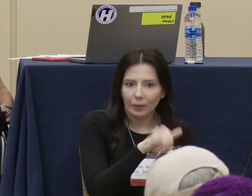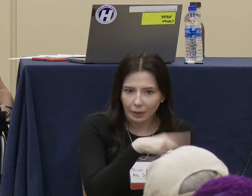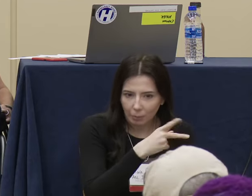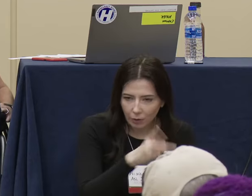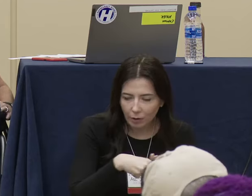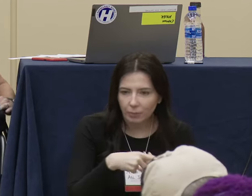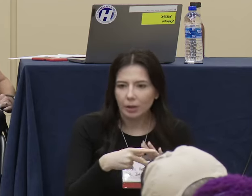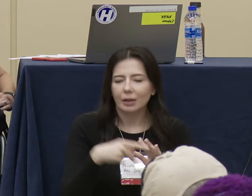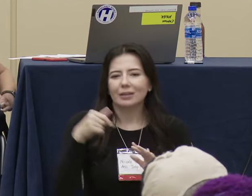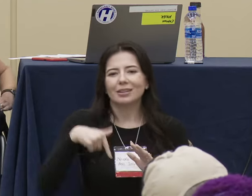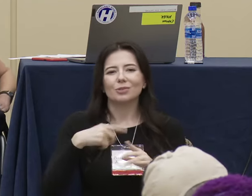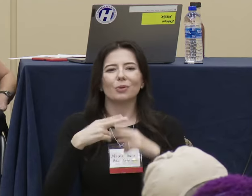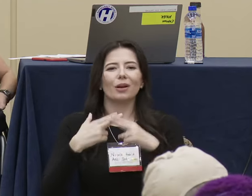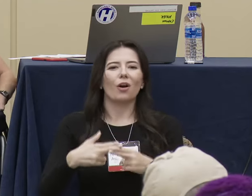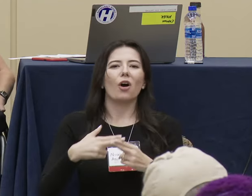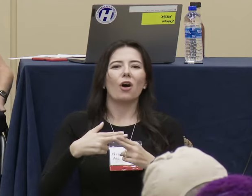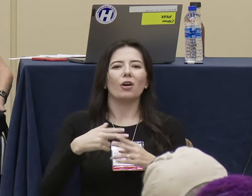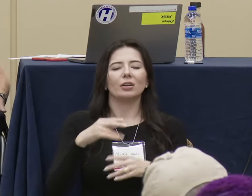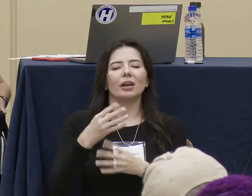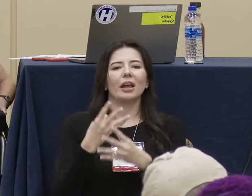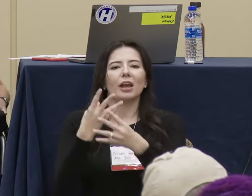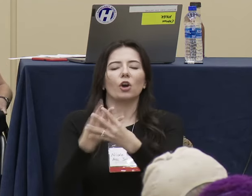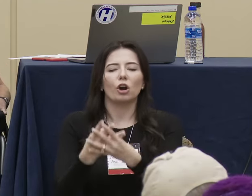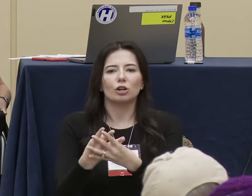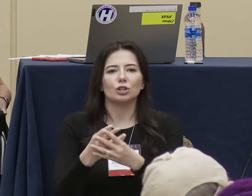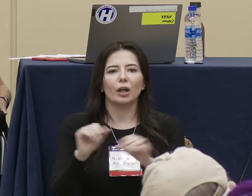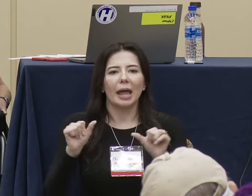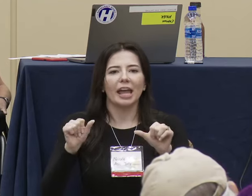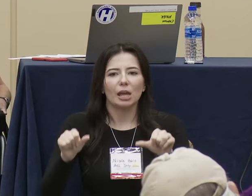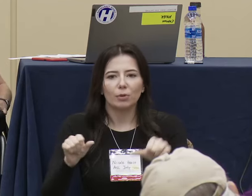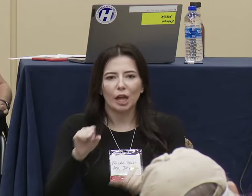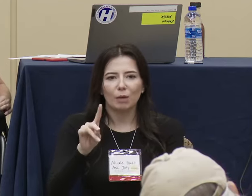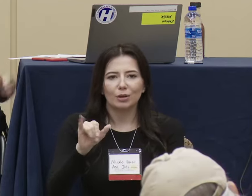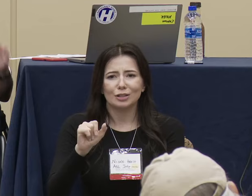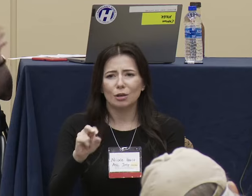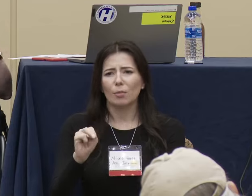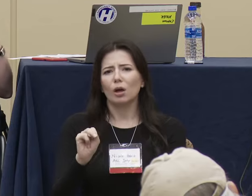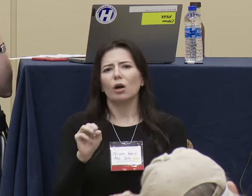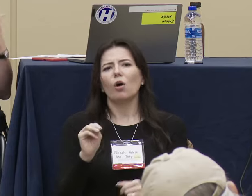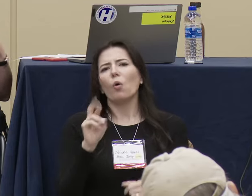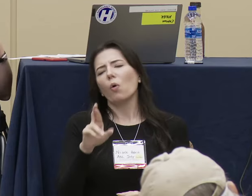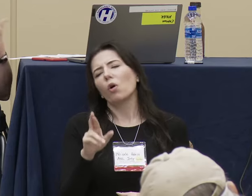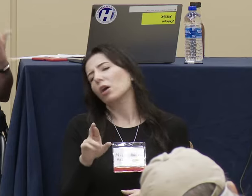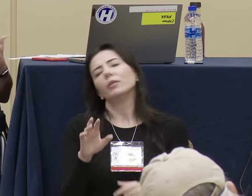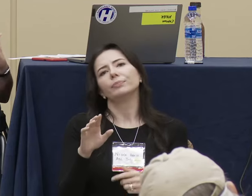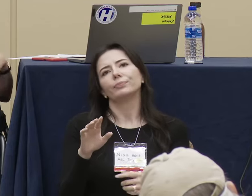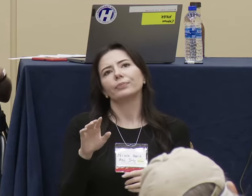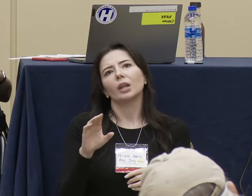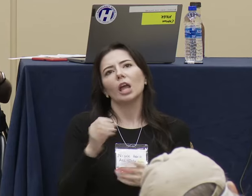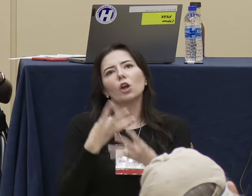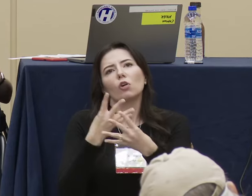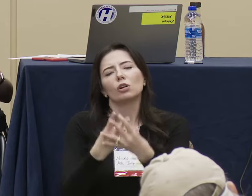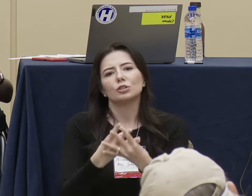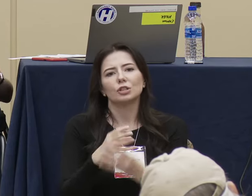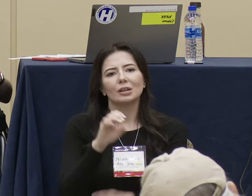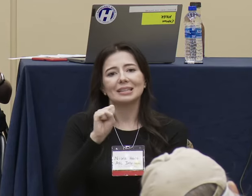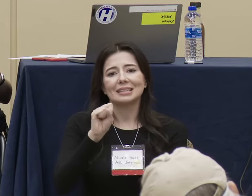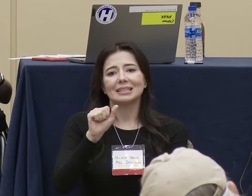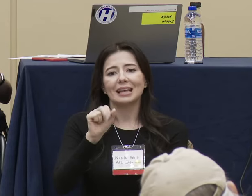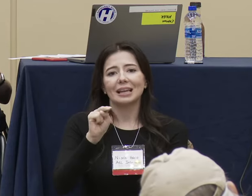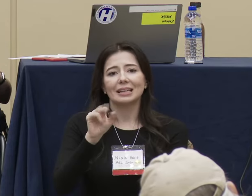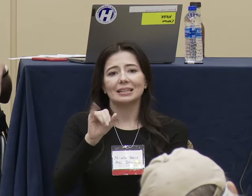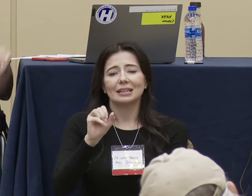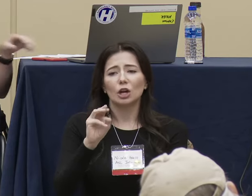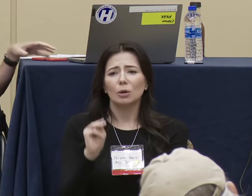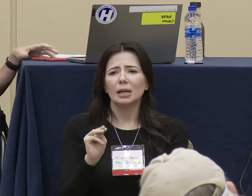carceral ableism, or in this case, carceral sanism, and sanism is the